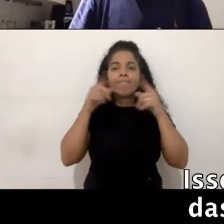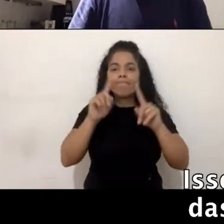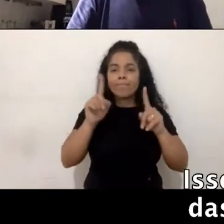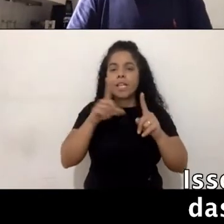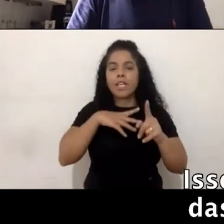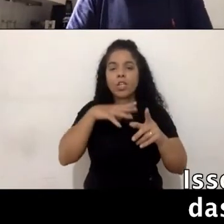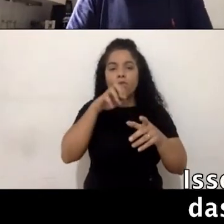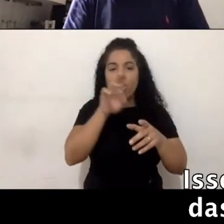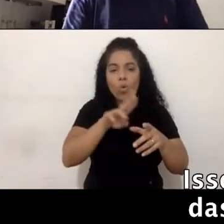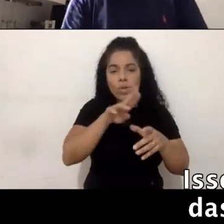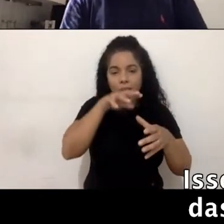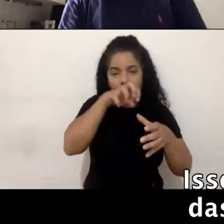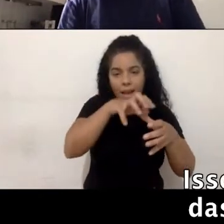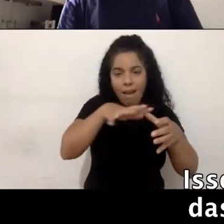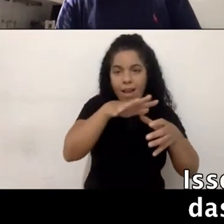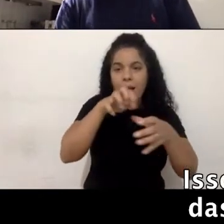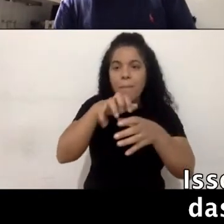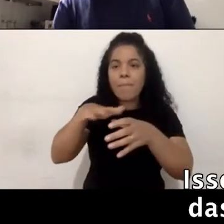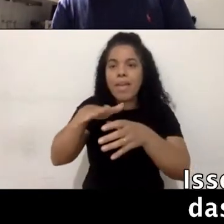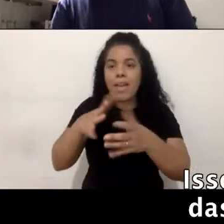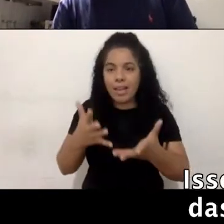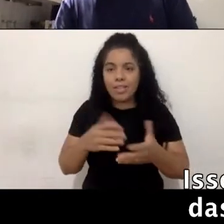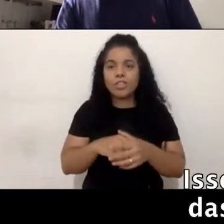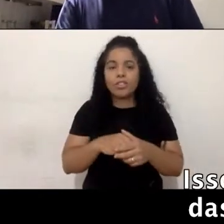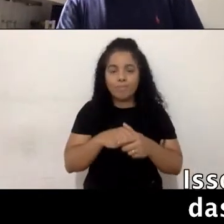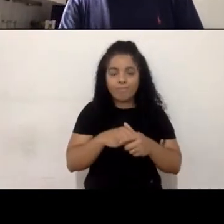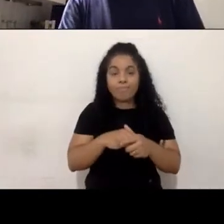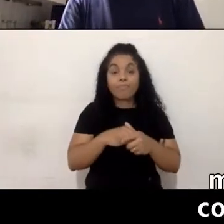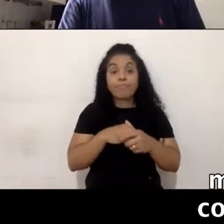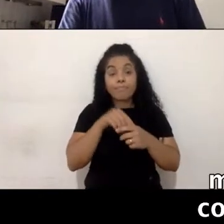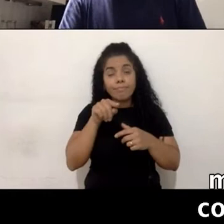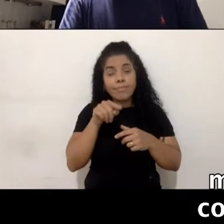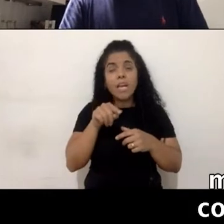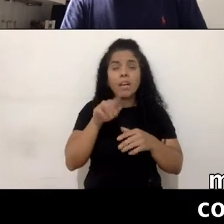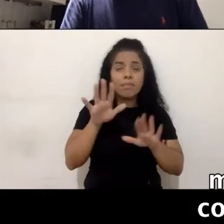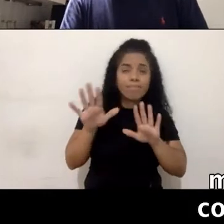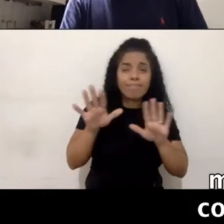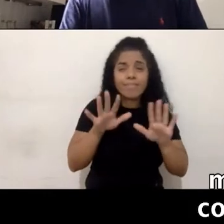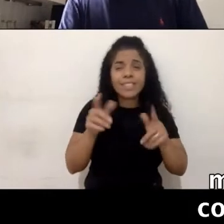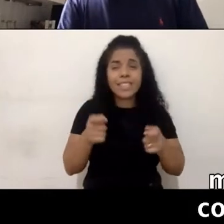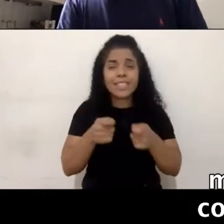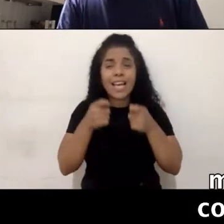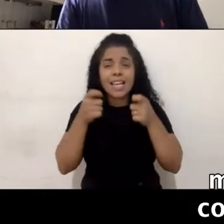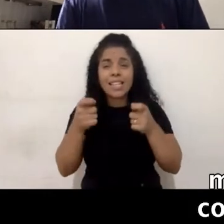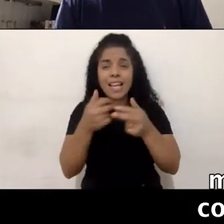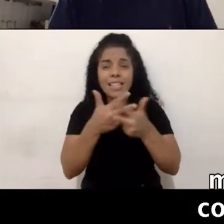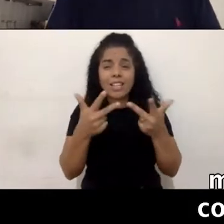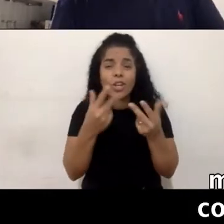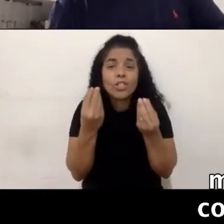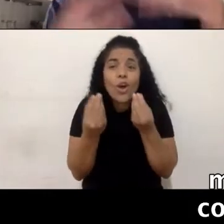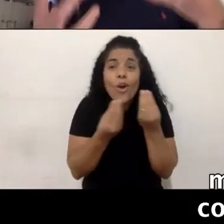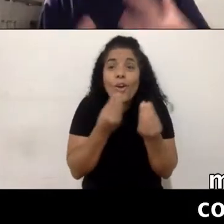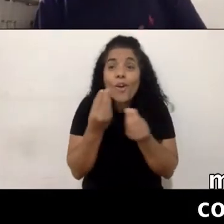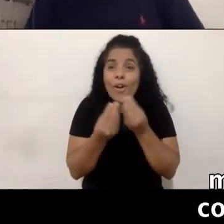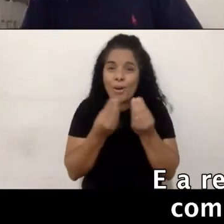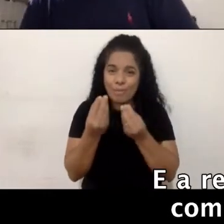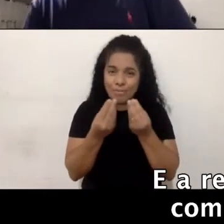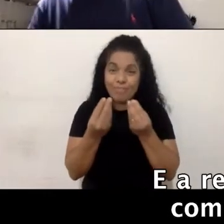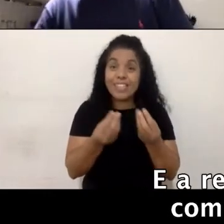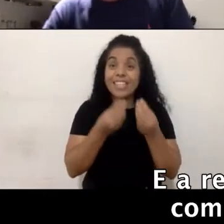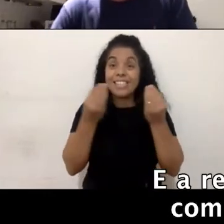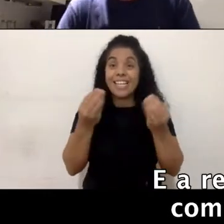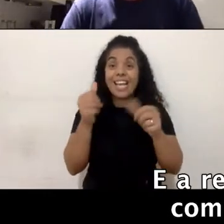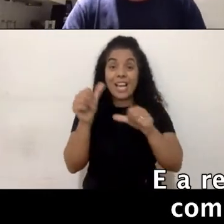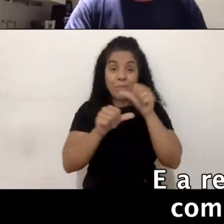So that kind of leads into the delivery aspect of things. How do we deliver infrastructure changes with these composable stacks?